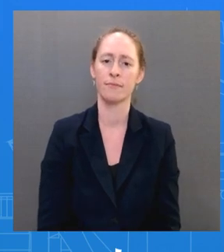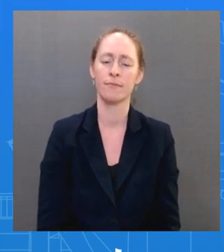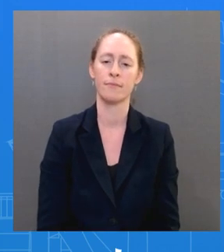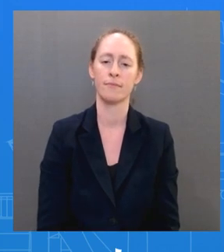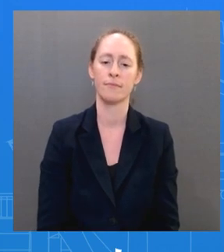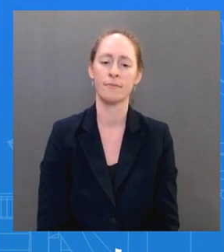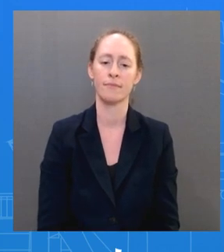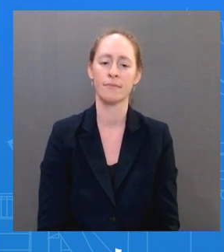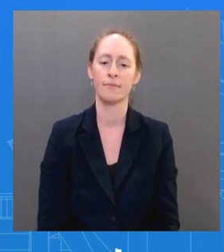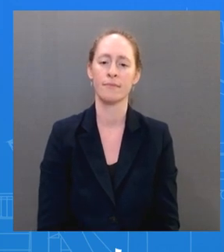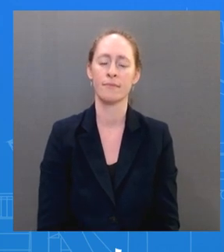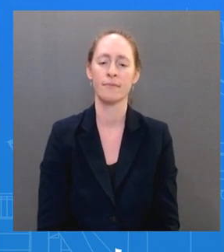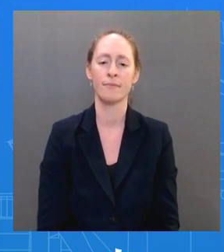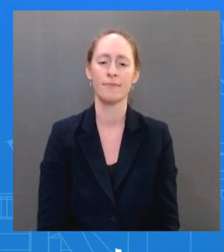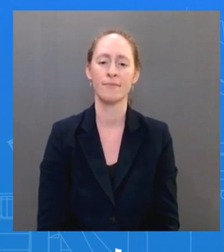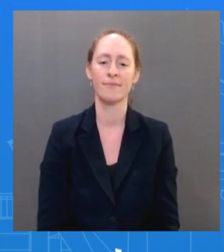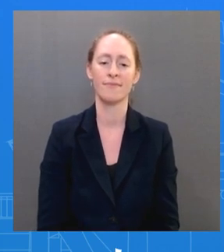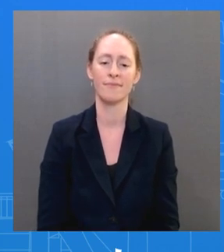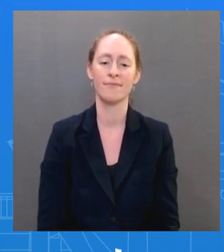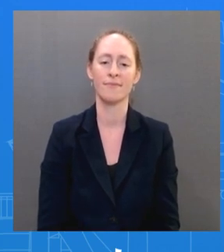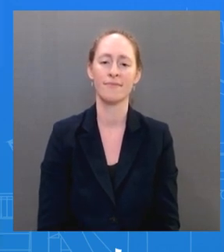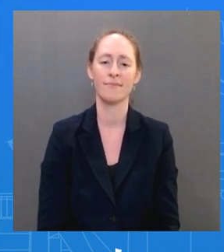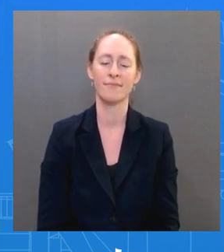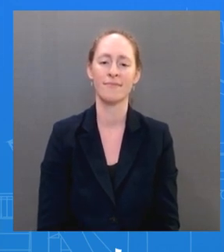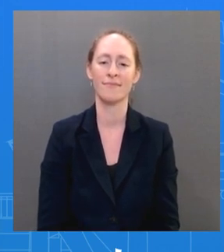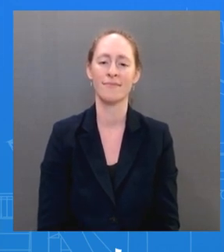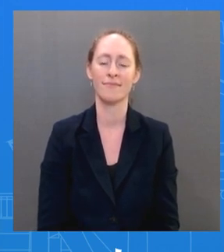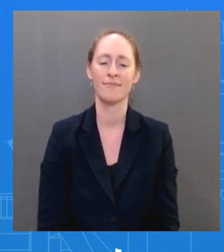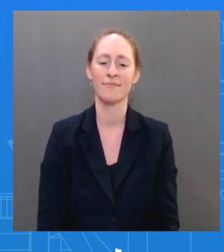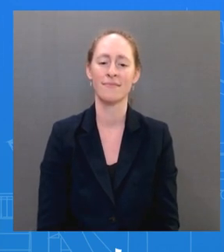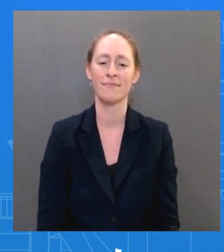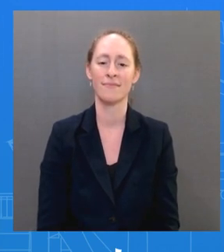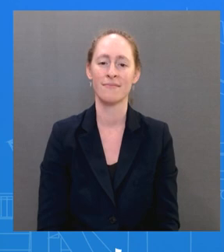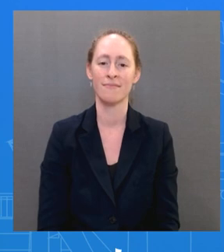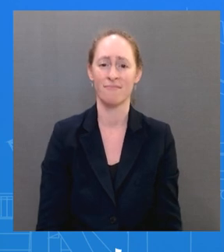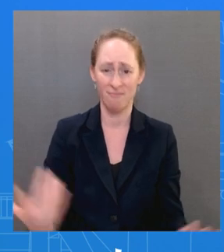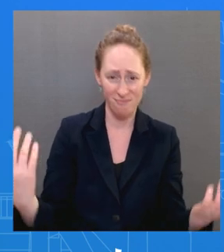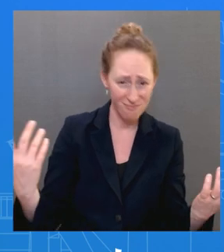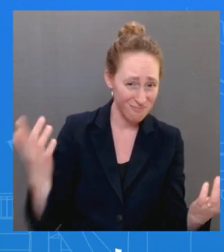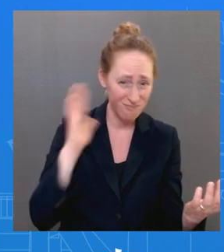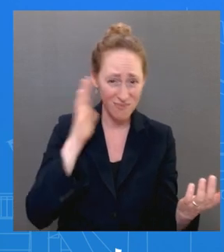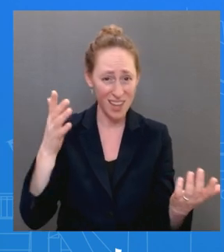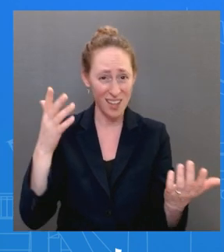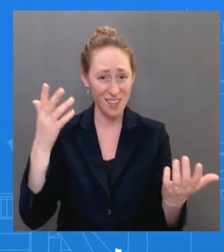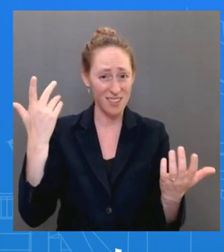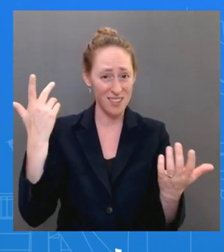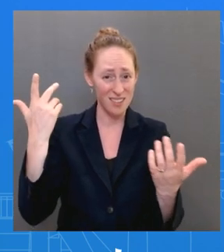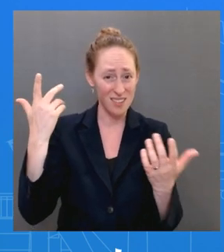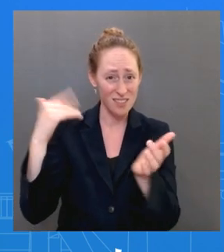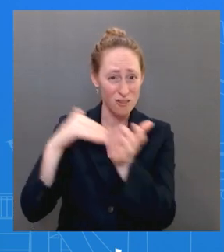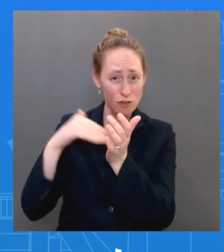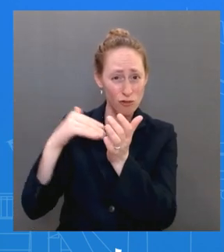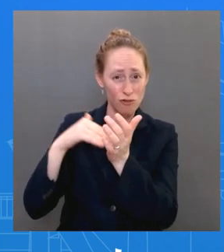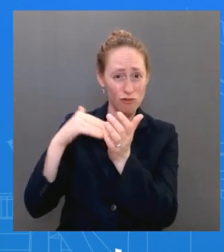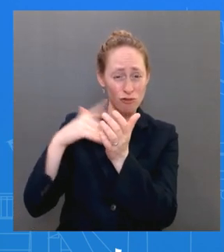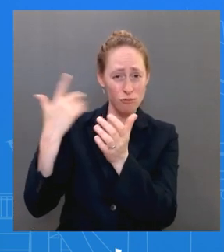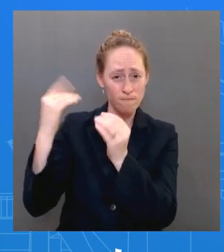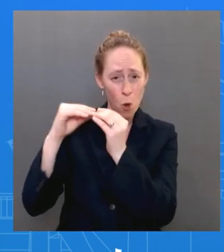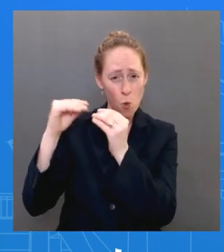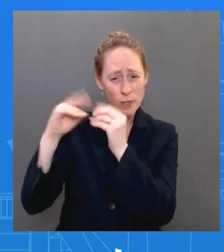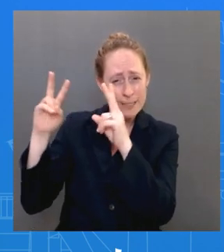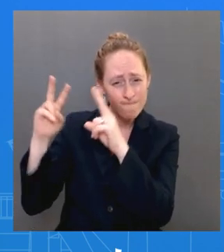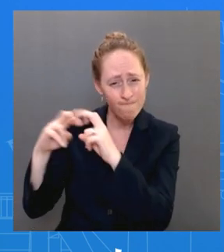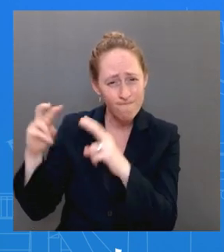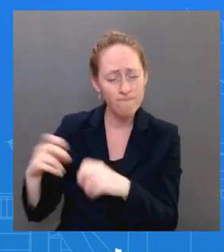examined by a physician in person? Well, so the president's people are interacting with the president all day through Zoom and